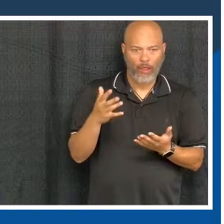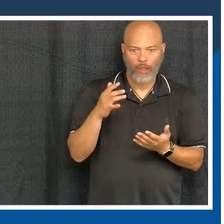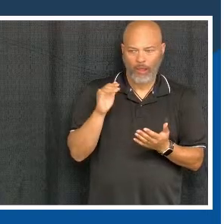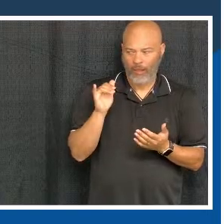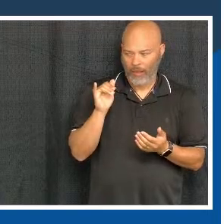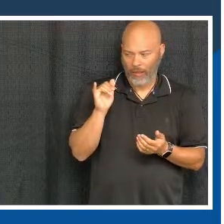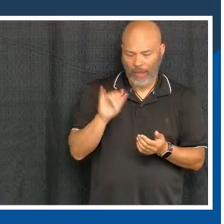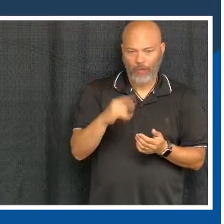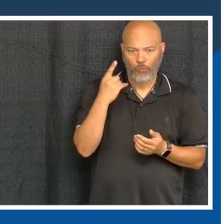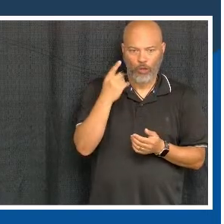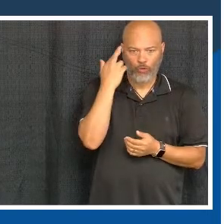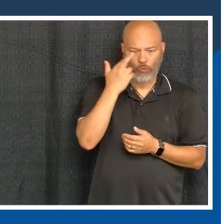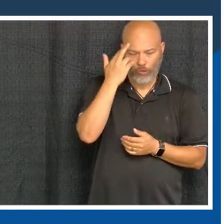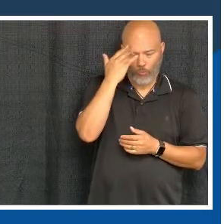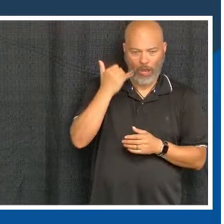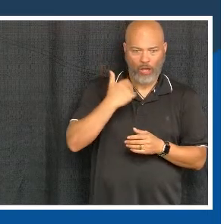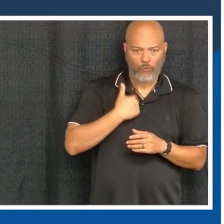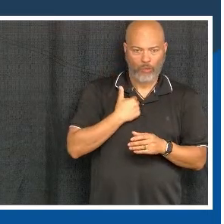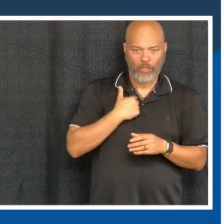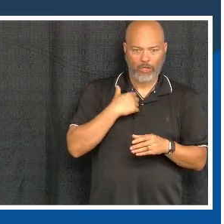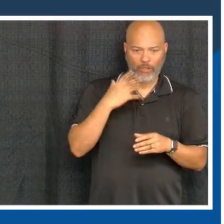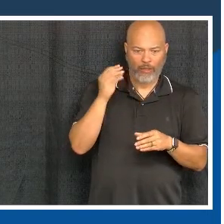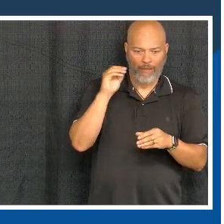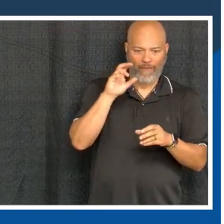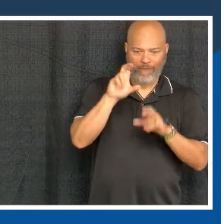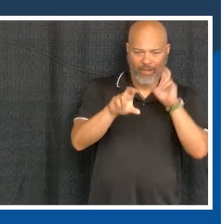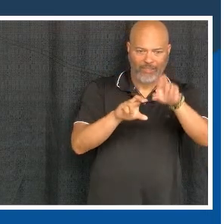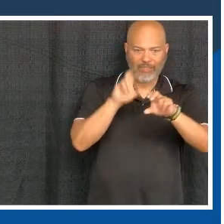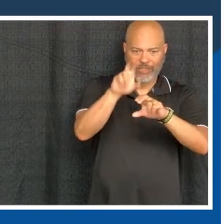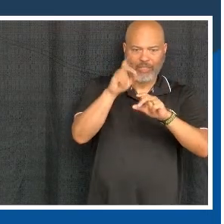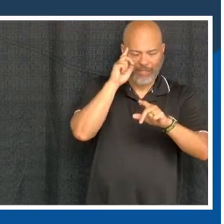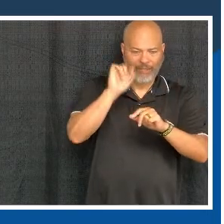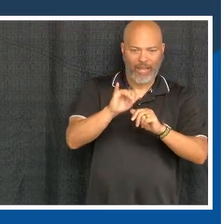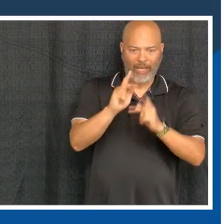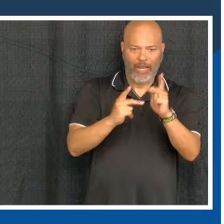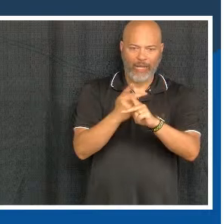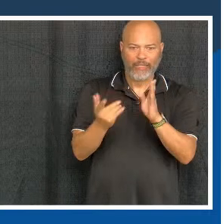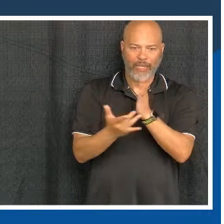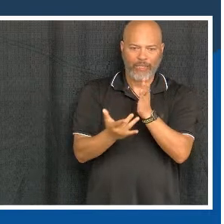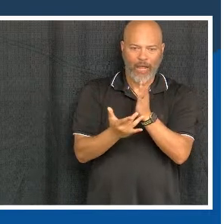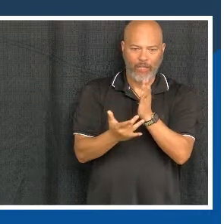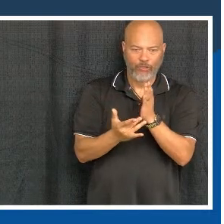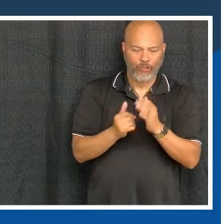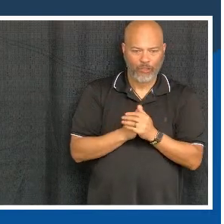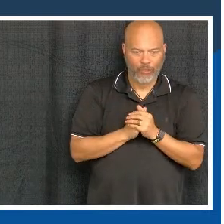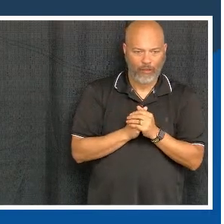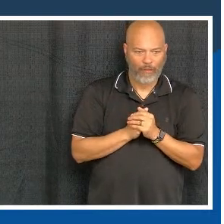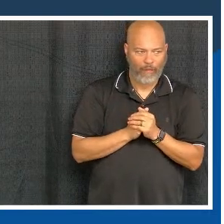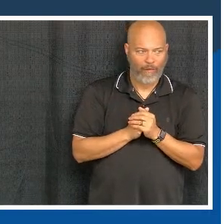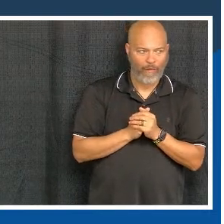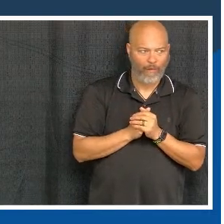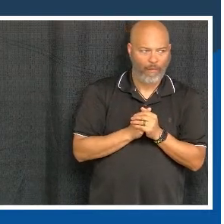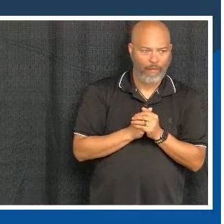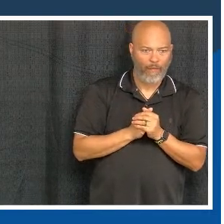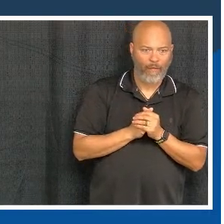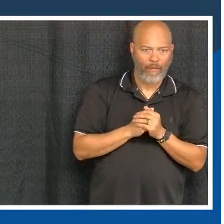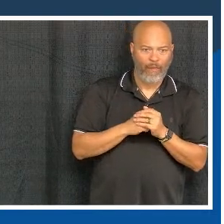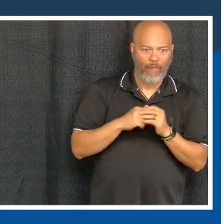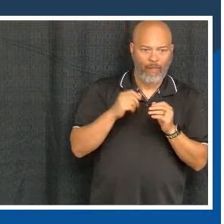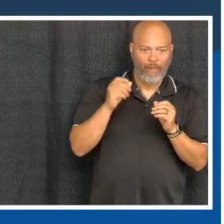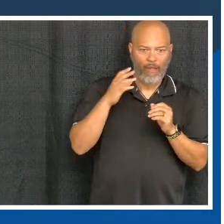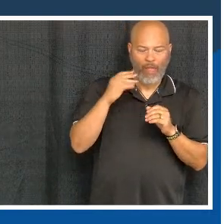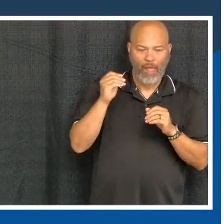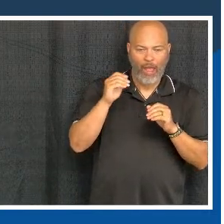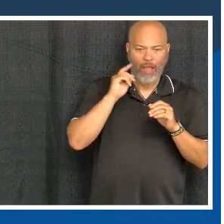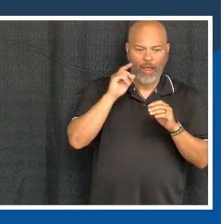one of the reasons we're investing in smart grid technologies. Also, by being able to open and close breakers, open